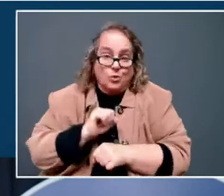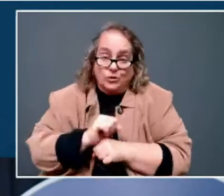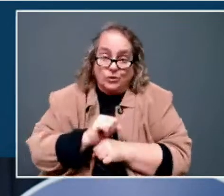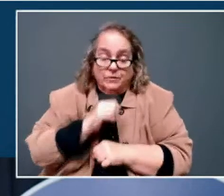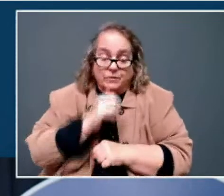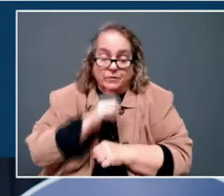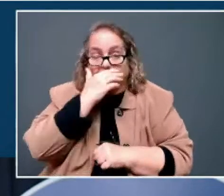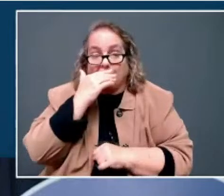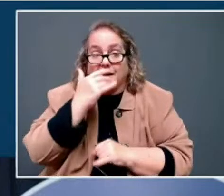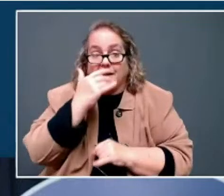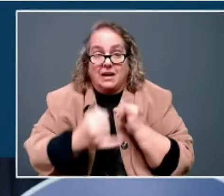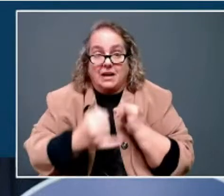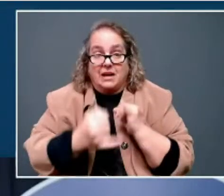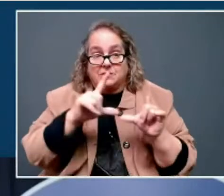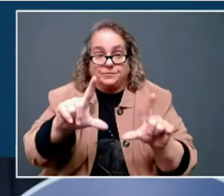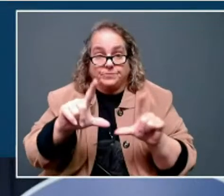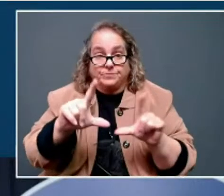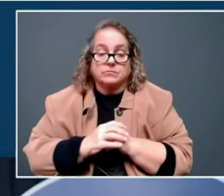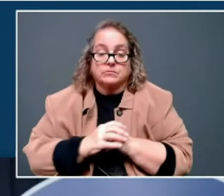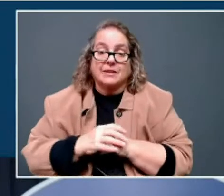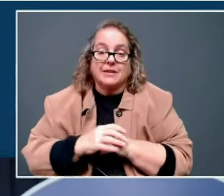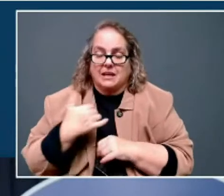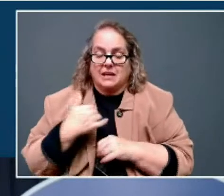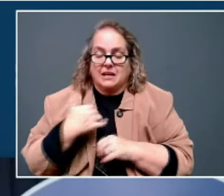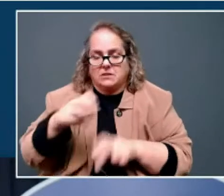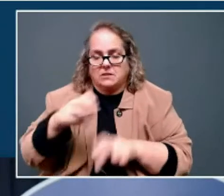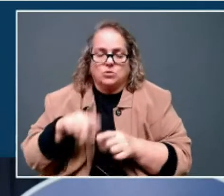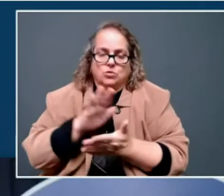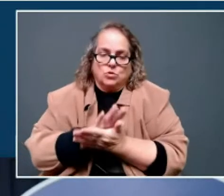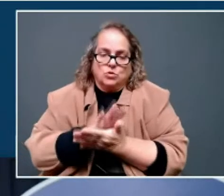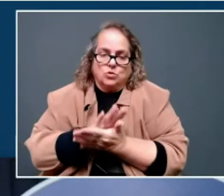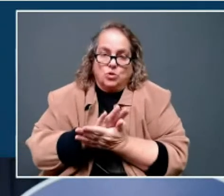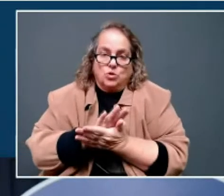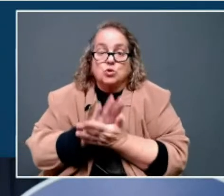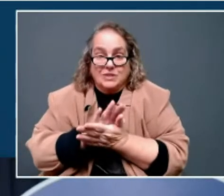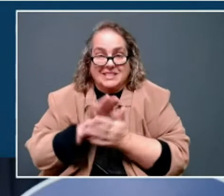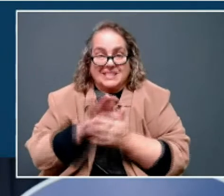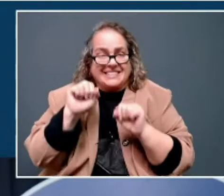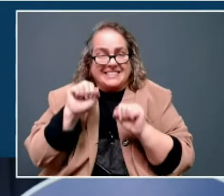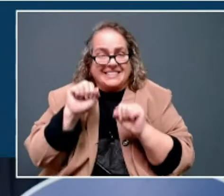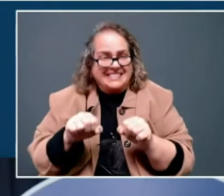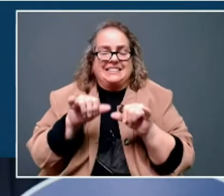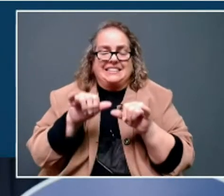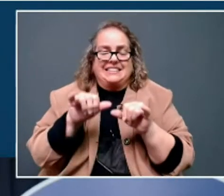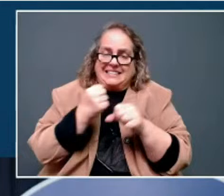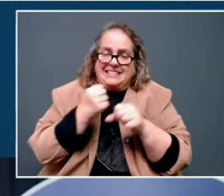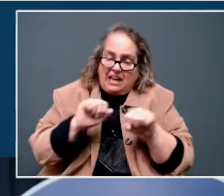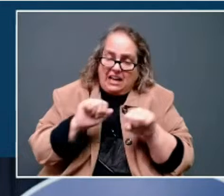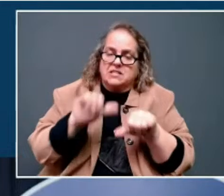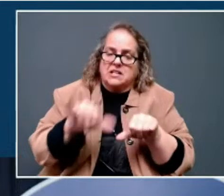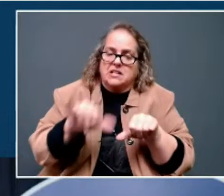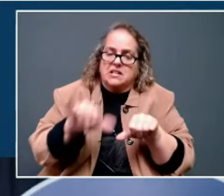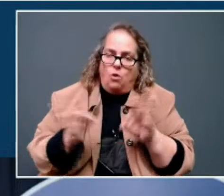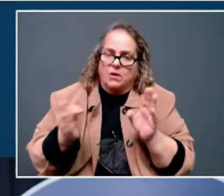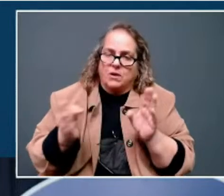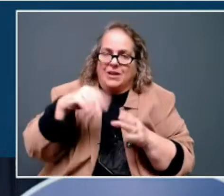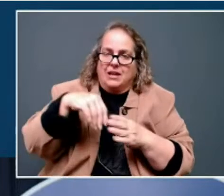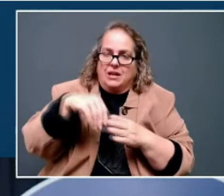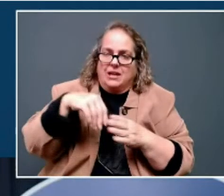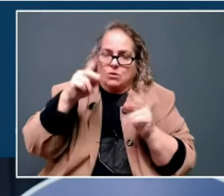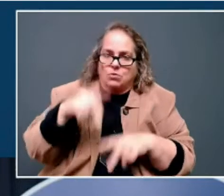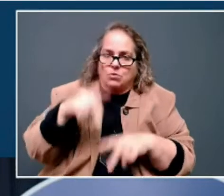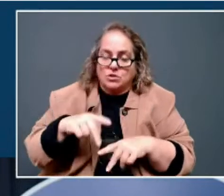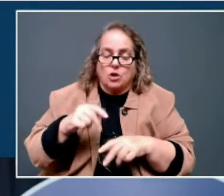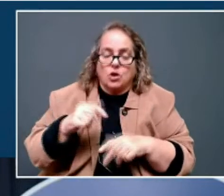this pivots me to schools. Schools can safely remain open for in-person instruction while minimizing disruptions